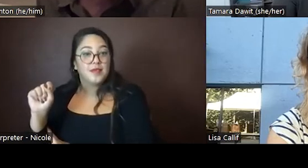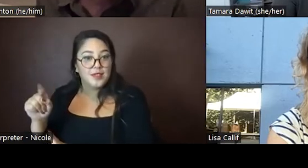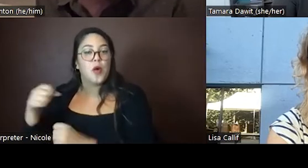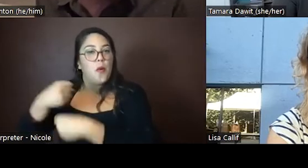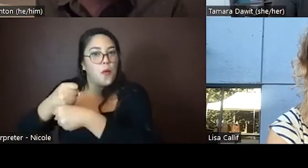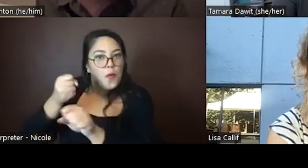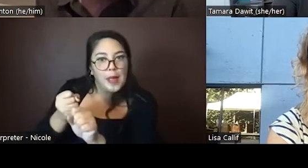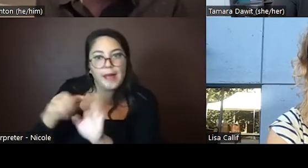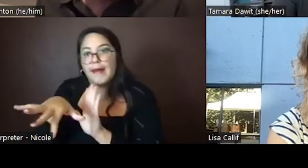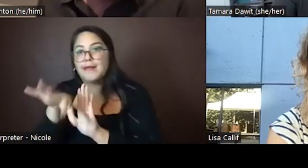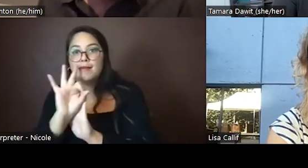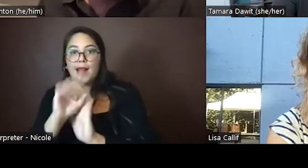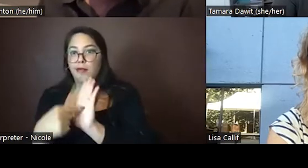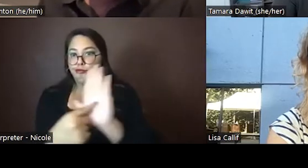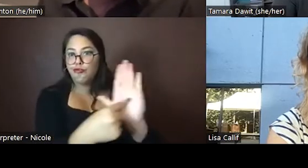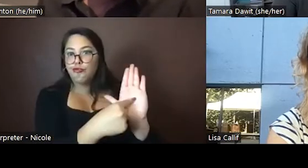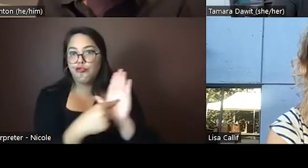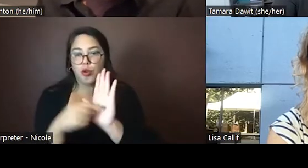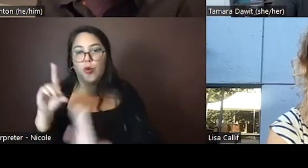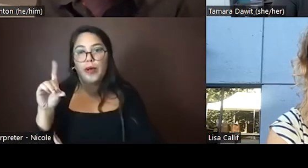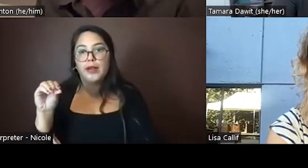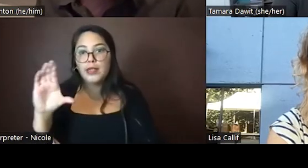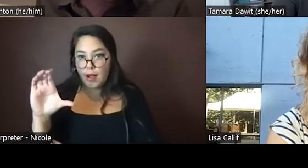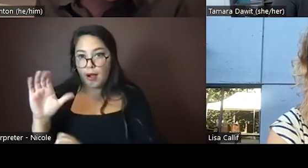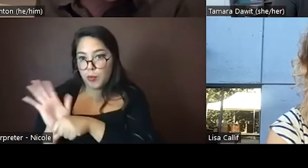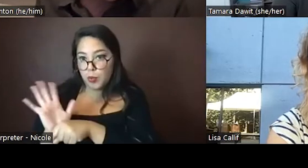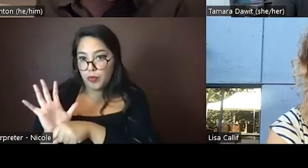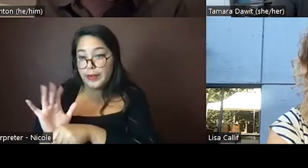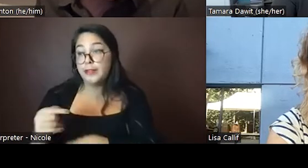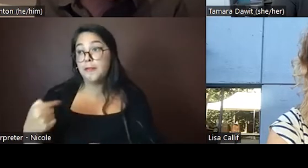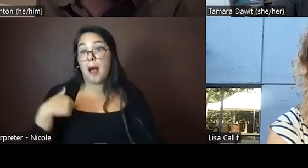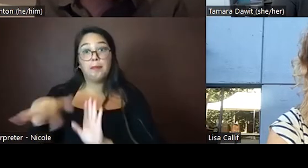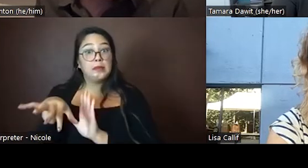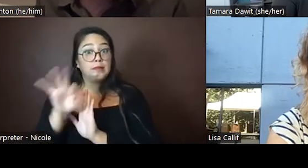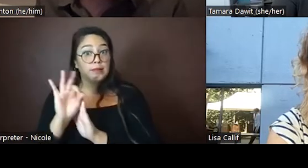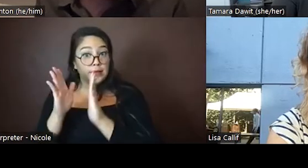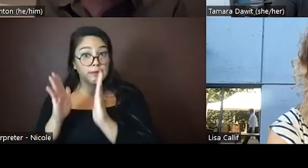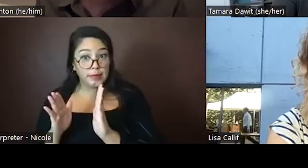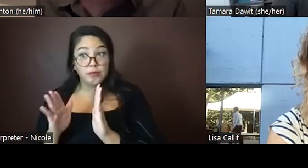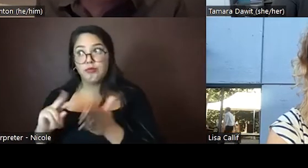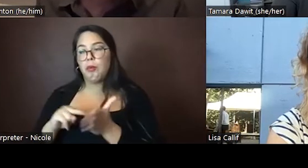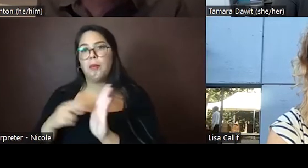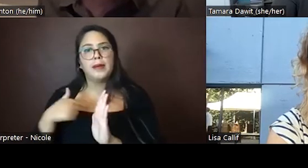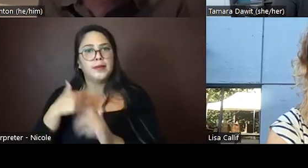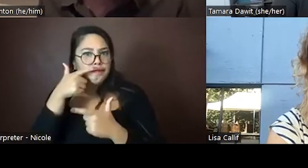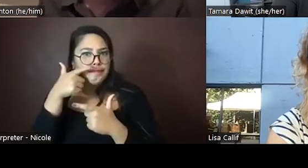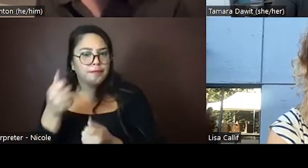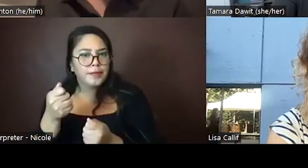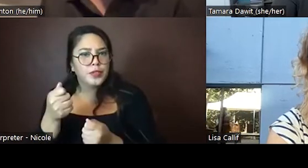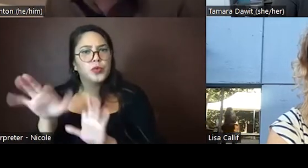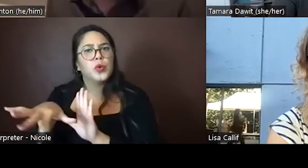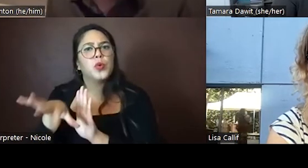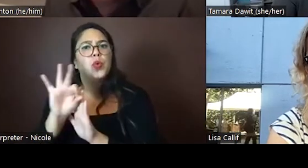cinema. And as a curator, I'm very interested in curatorial ethics. And